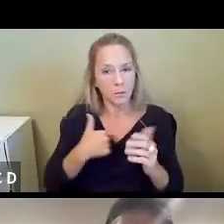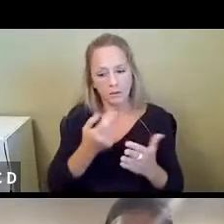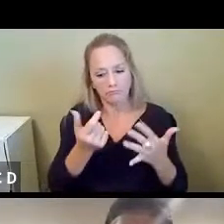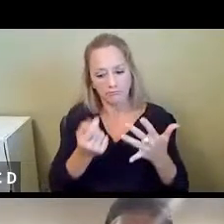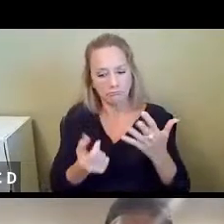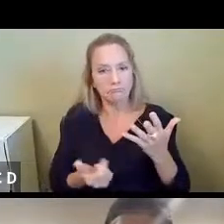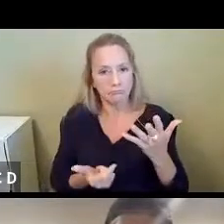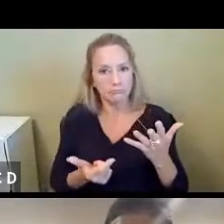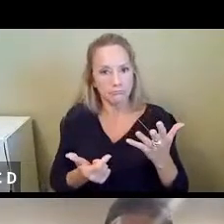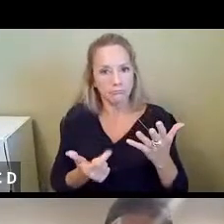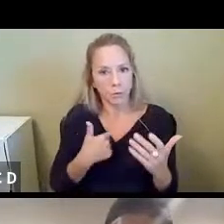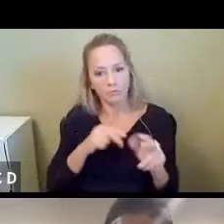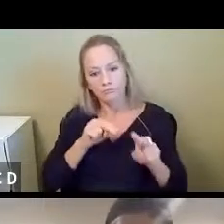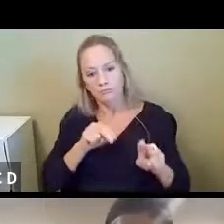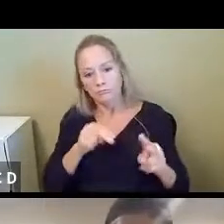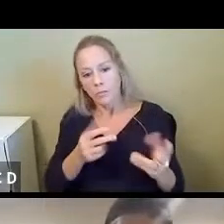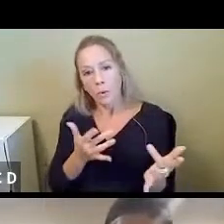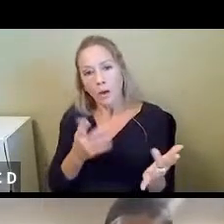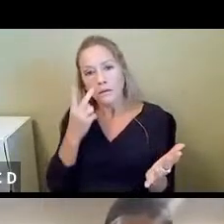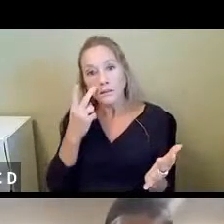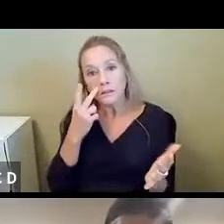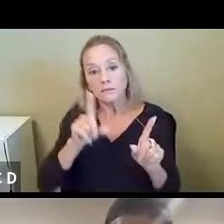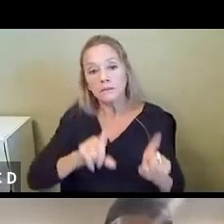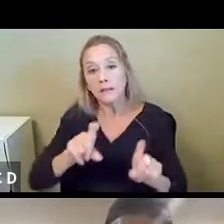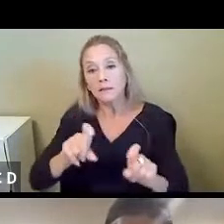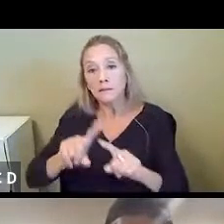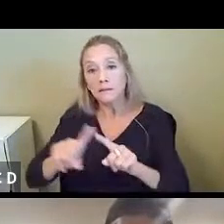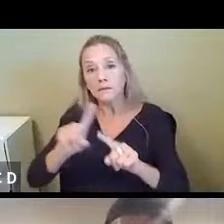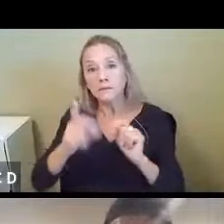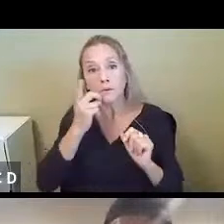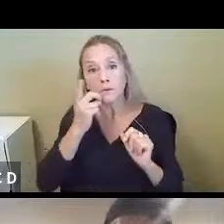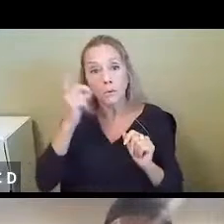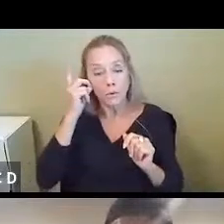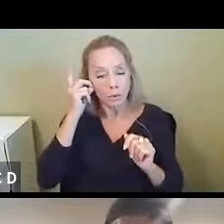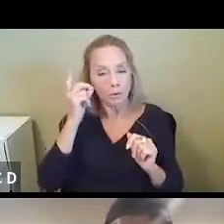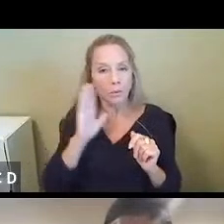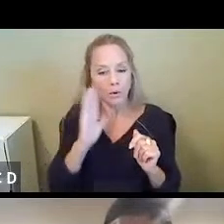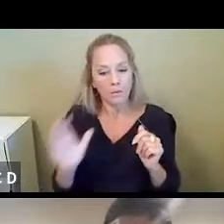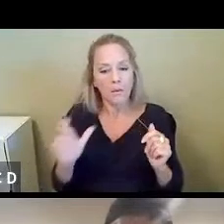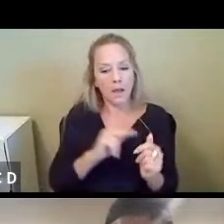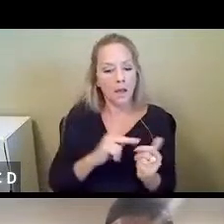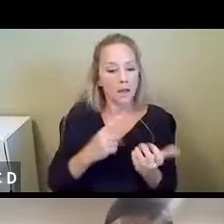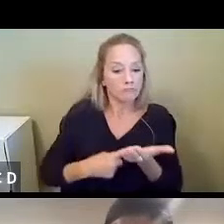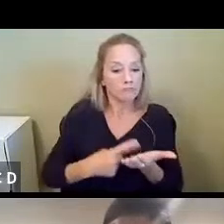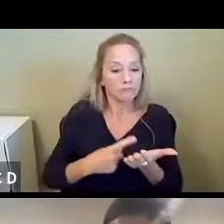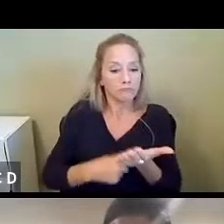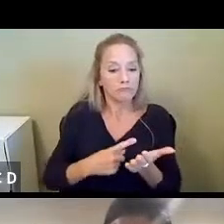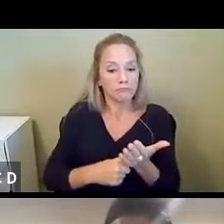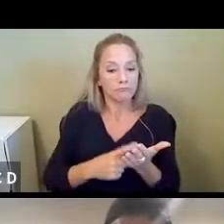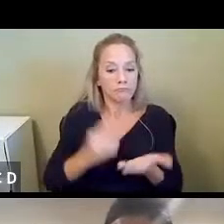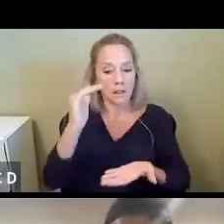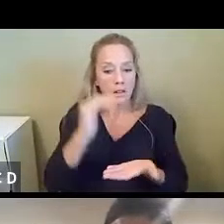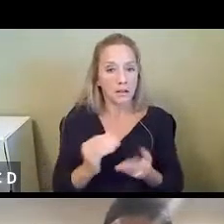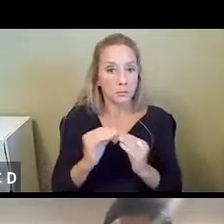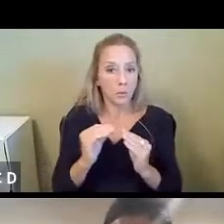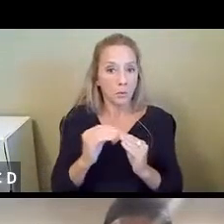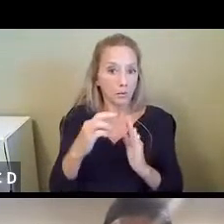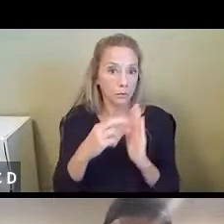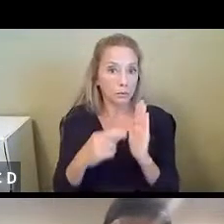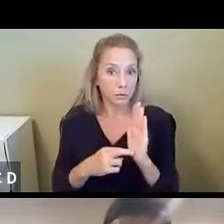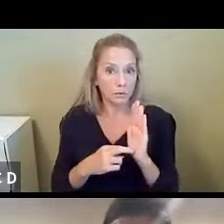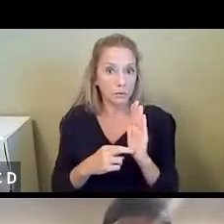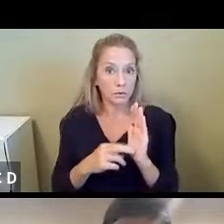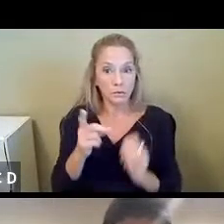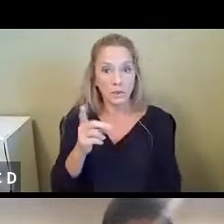learn more from these tests of the dorms, we'll be revisiting some of those restrictions. When Dr. Burks was here,